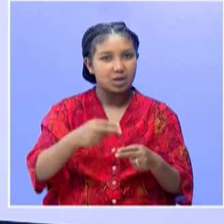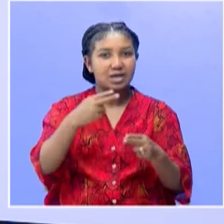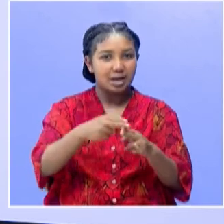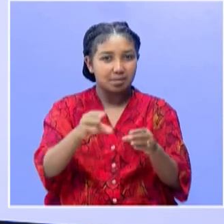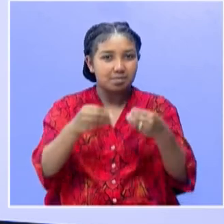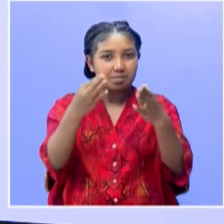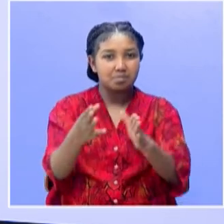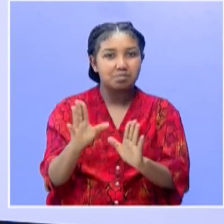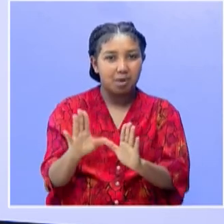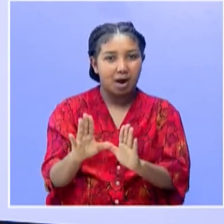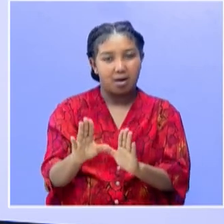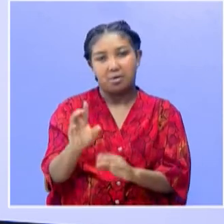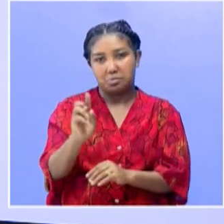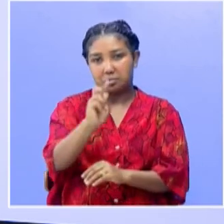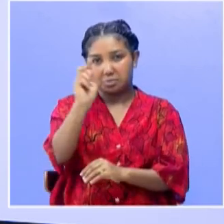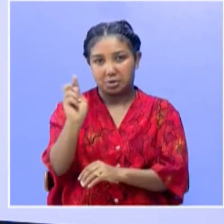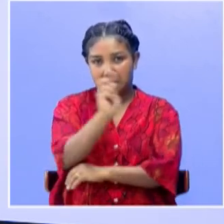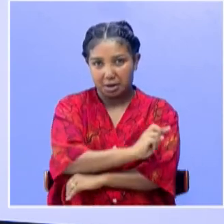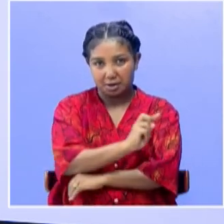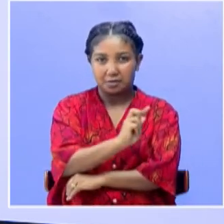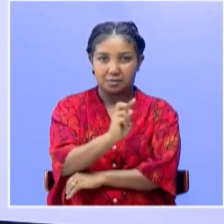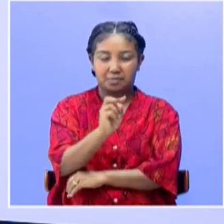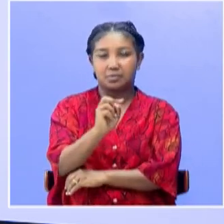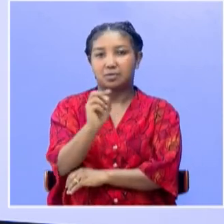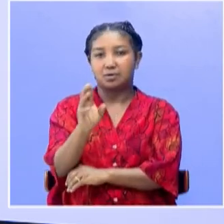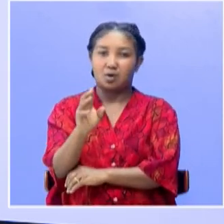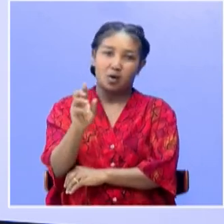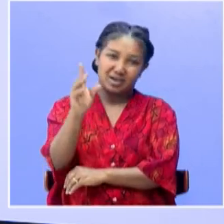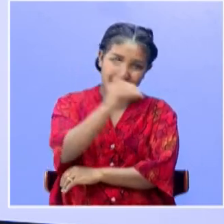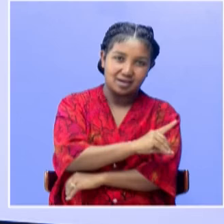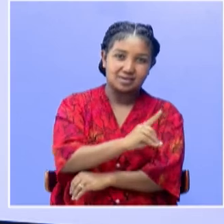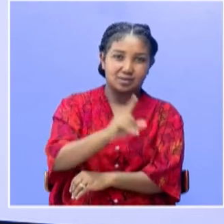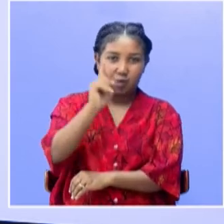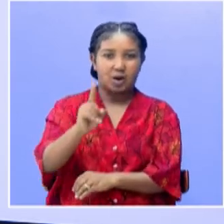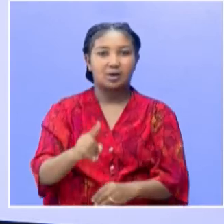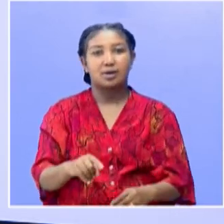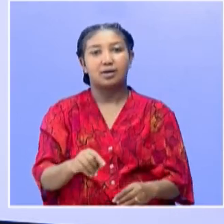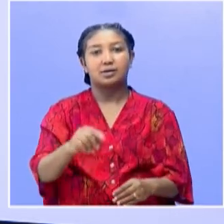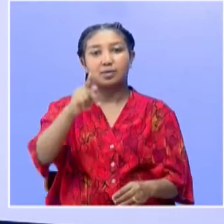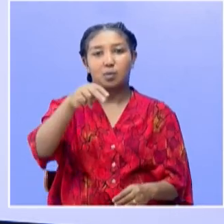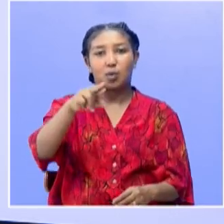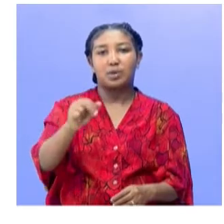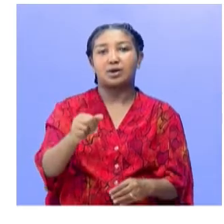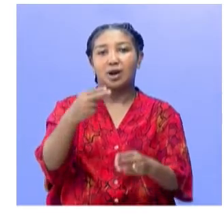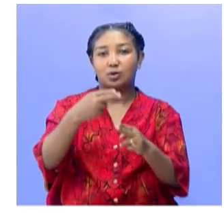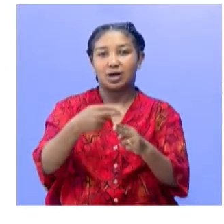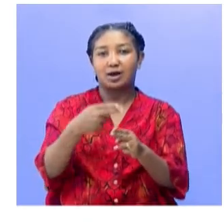given specifically to one of the 7 days in the week. Yes? So, proper nouns are